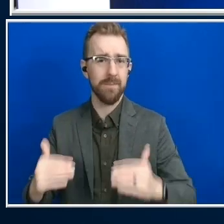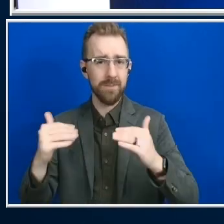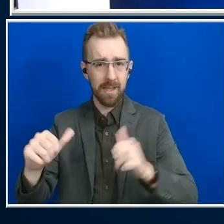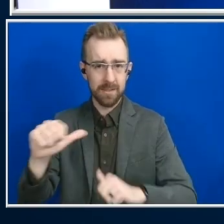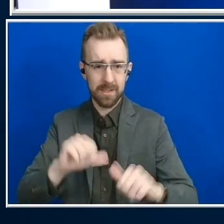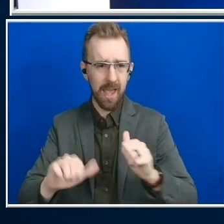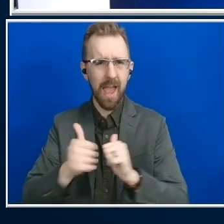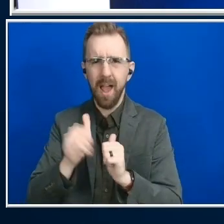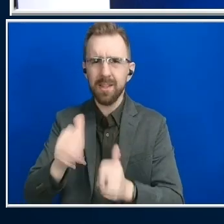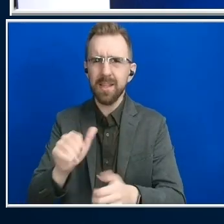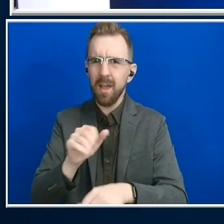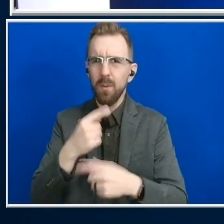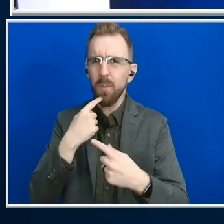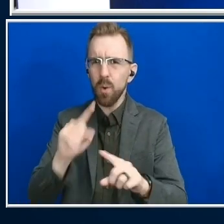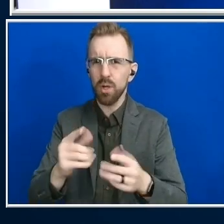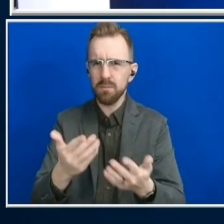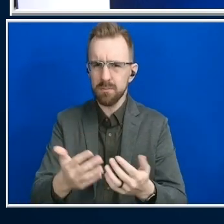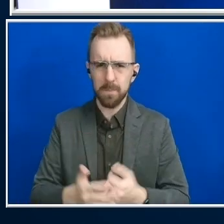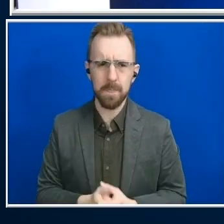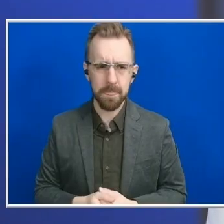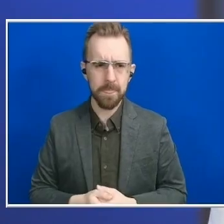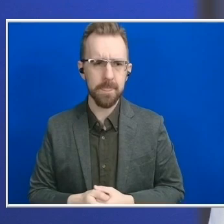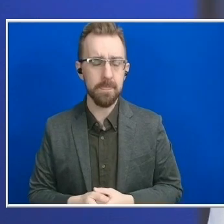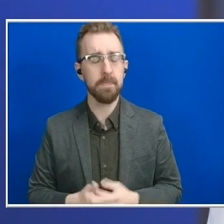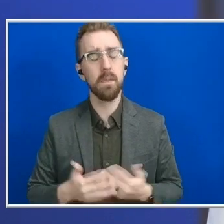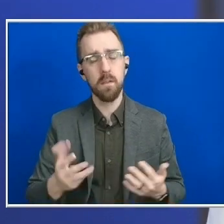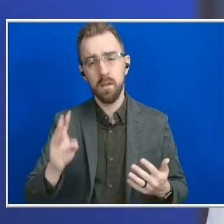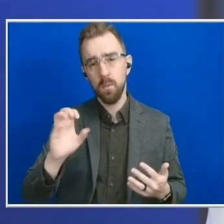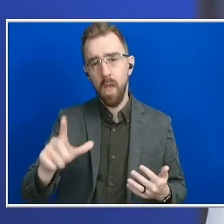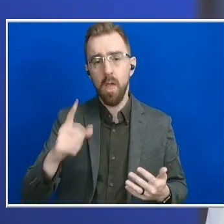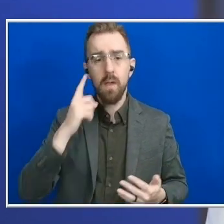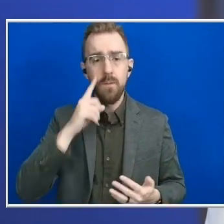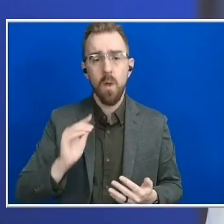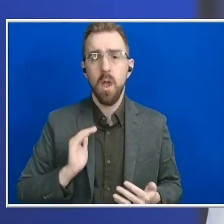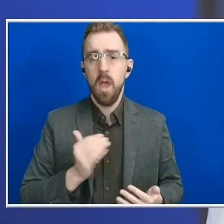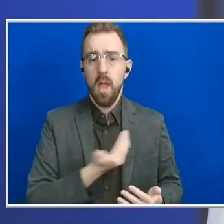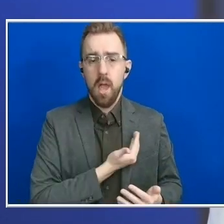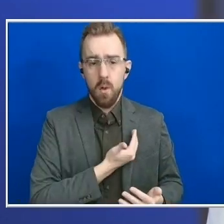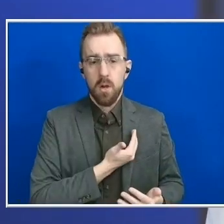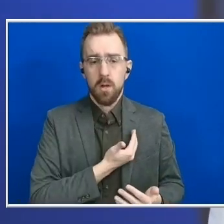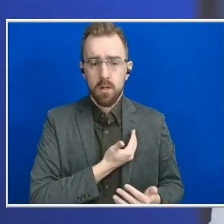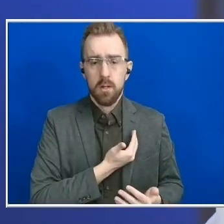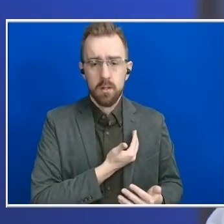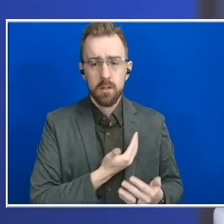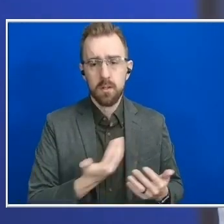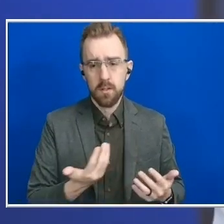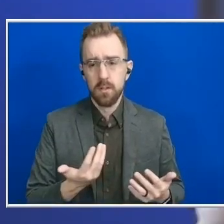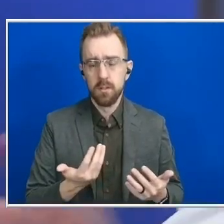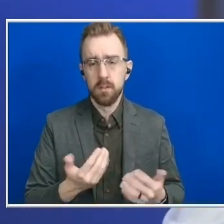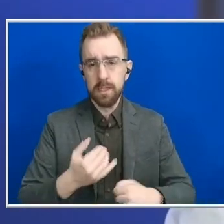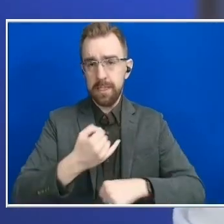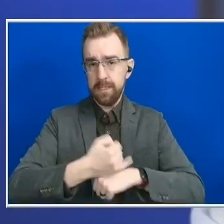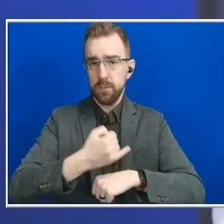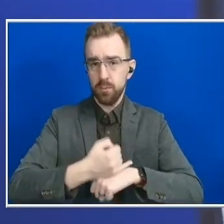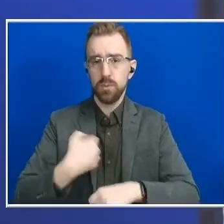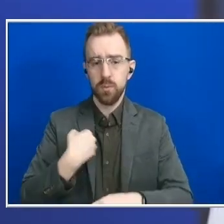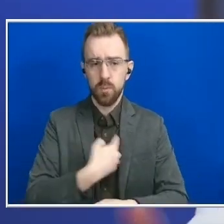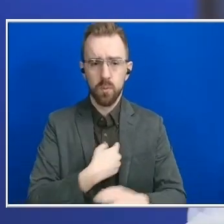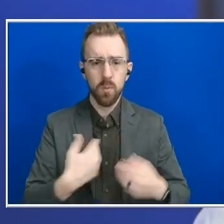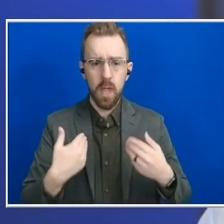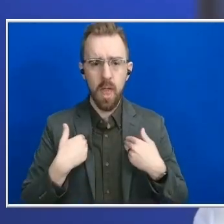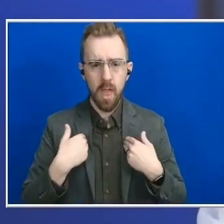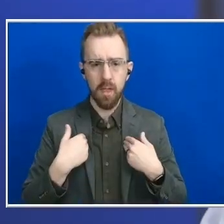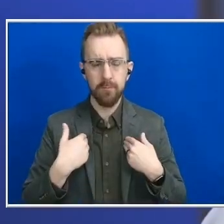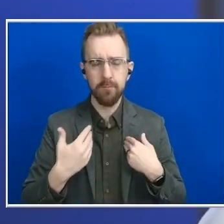work? Well, for our institution, we have sent